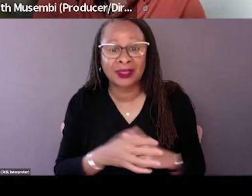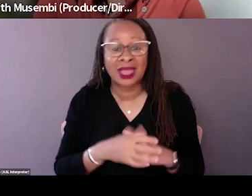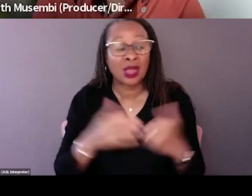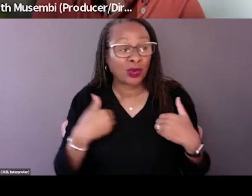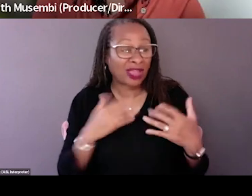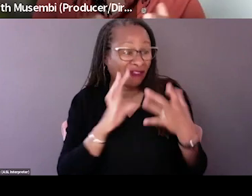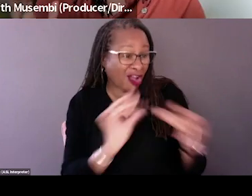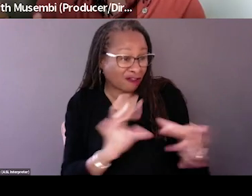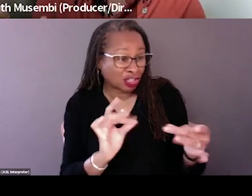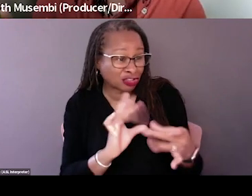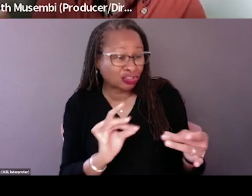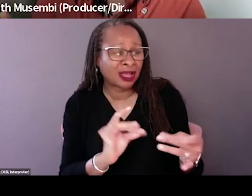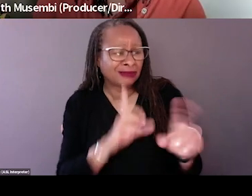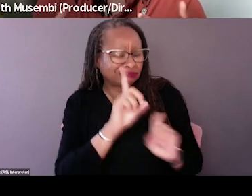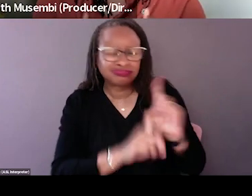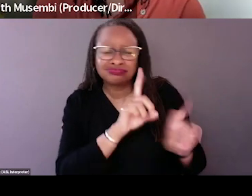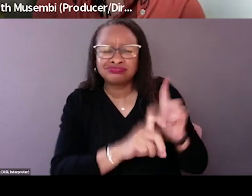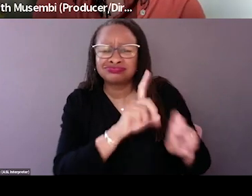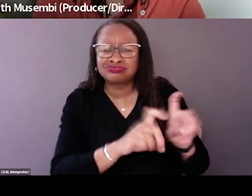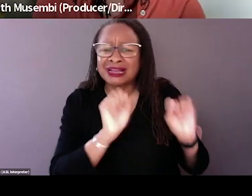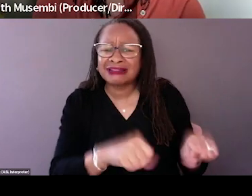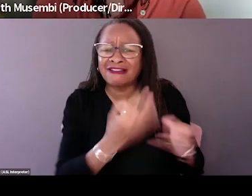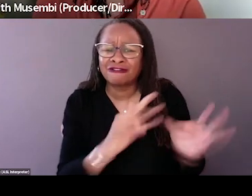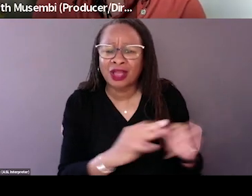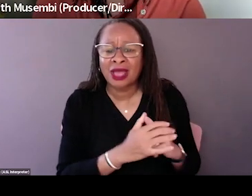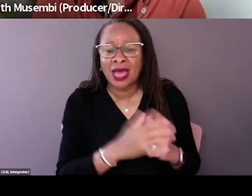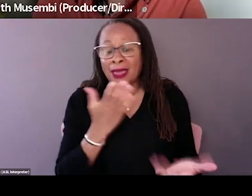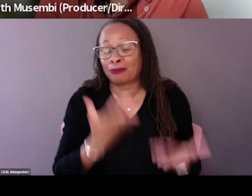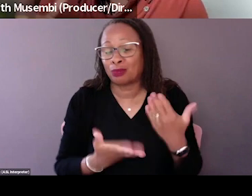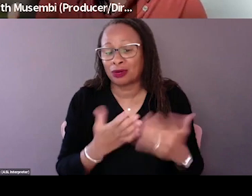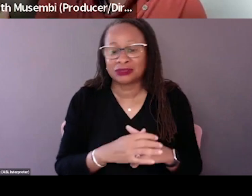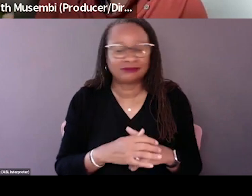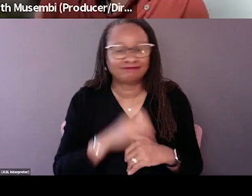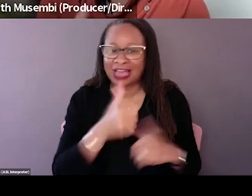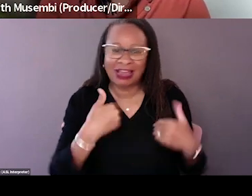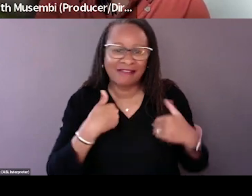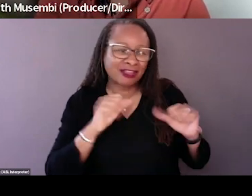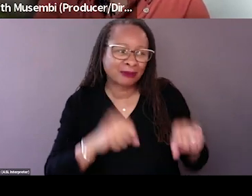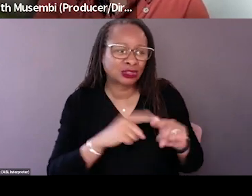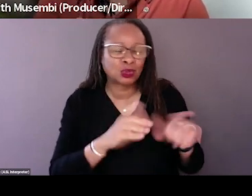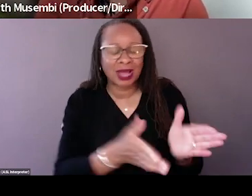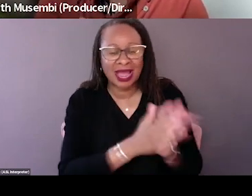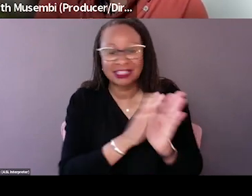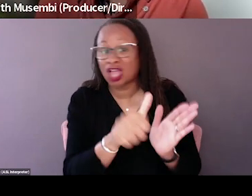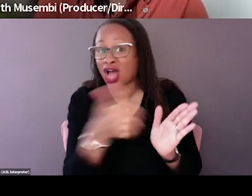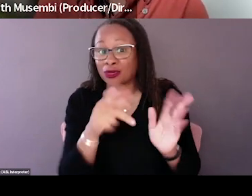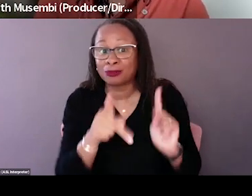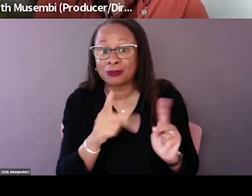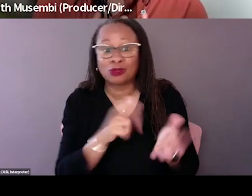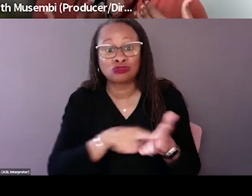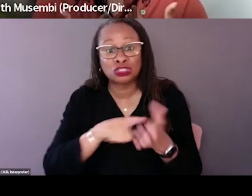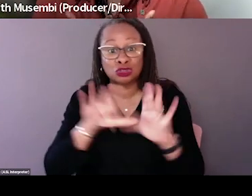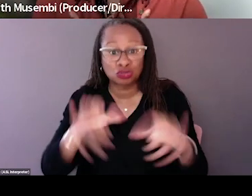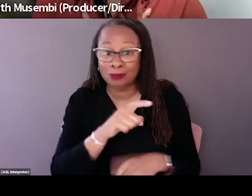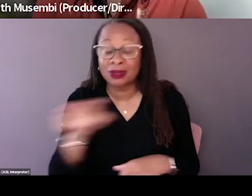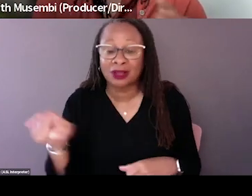able to ask them all kinds of questions that I probably wouldn't have been able to ask any other research groups. And they